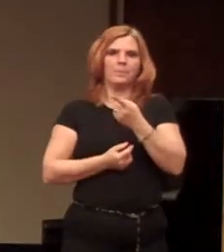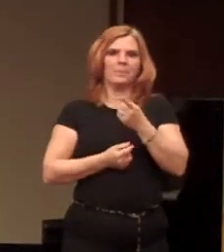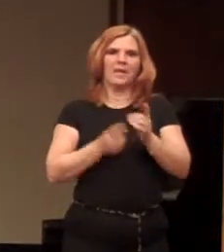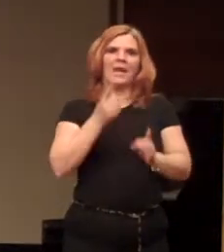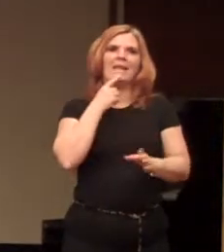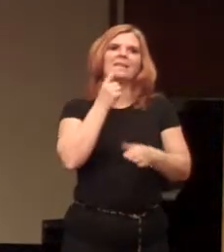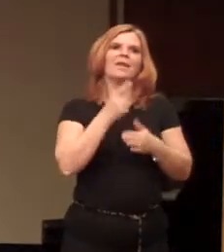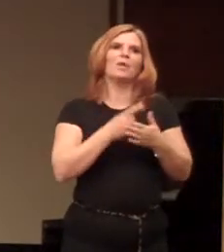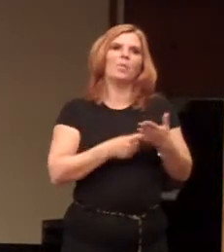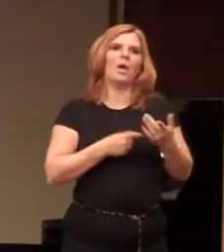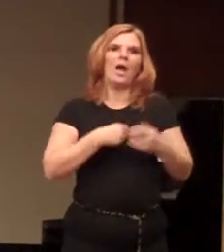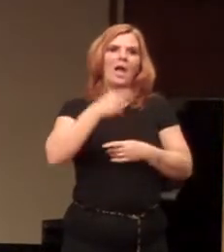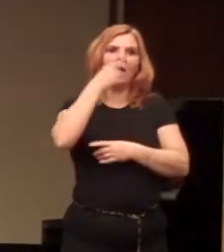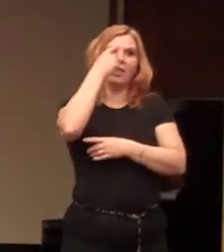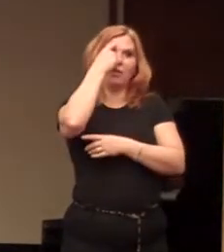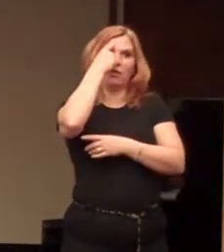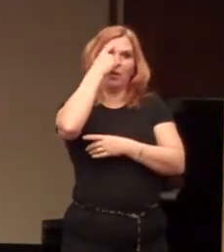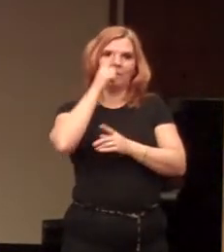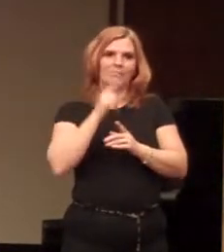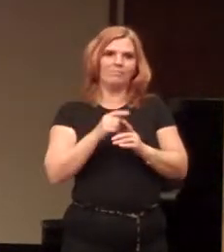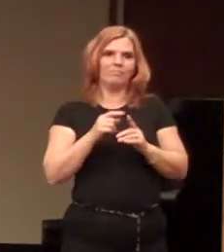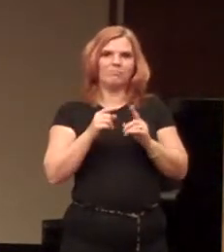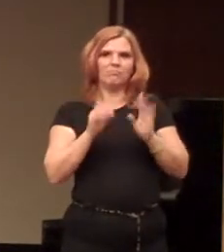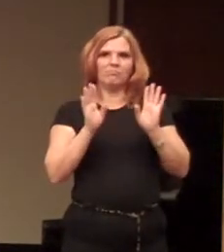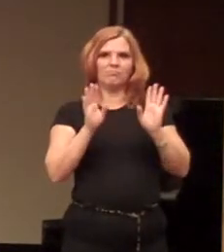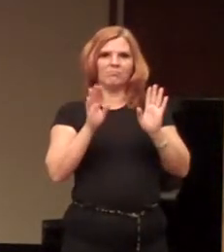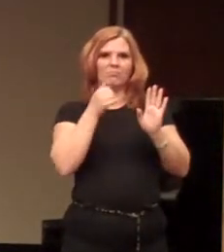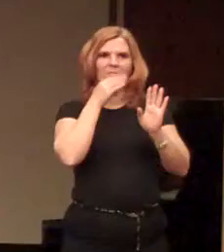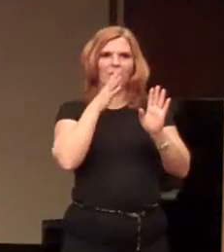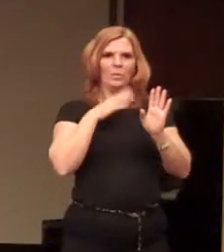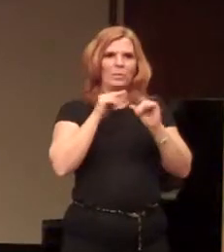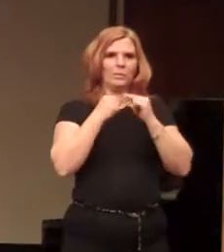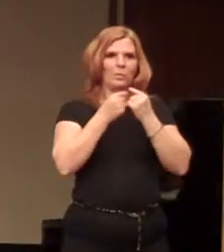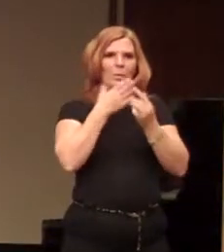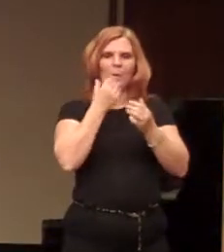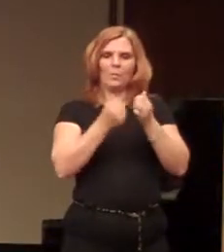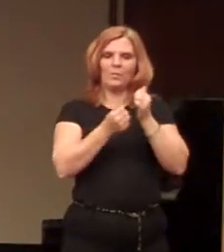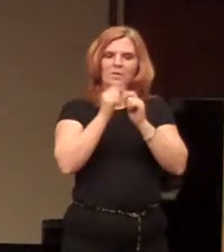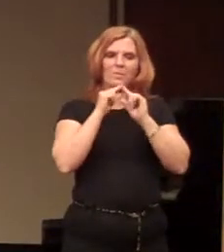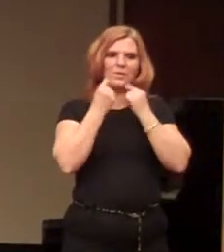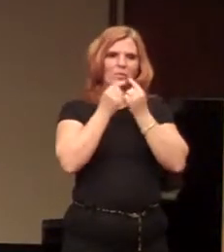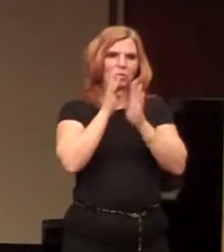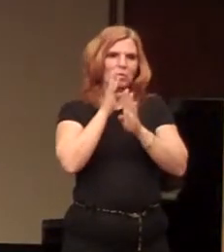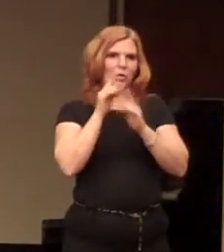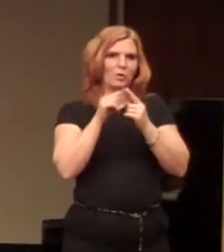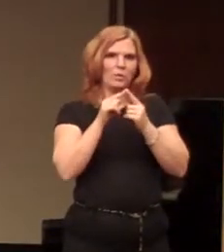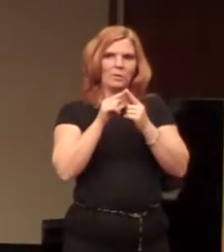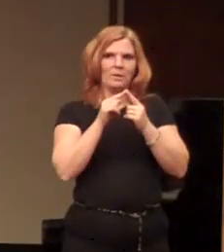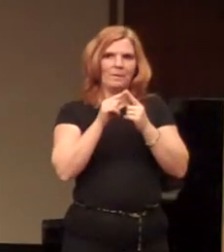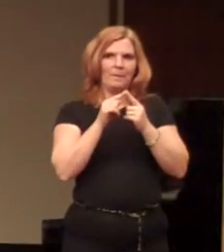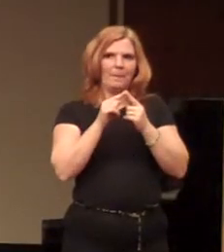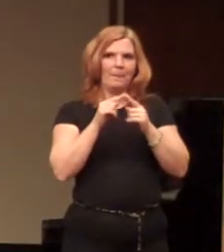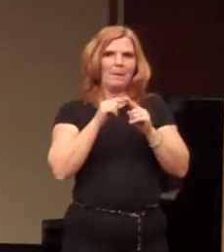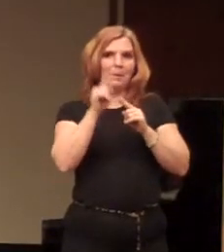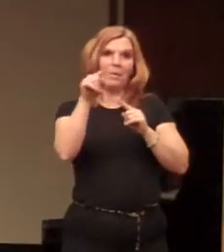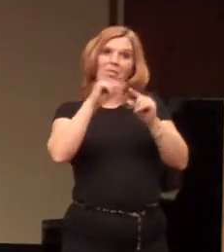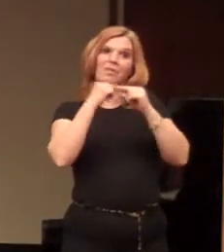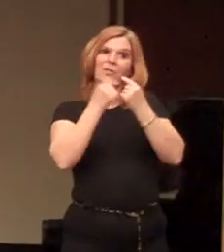I tell you what, I thought until this group, the Wheeling Women's Club, was the absolute best group to talk to. But you guys are pretty